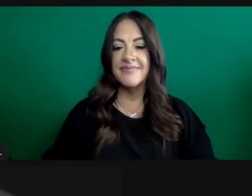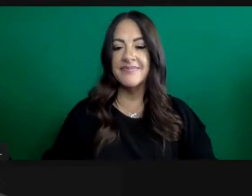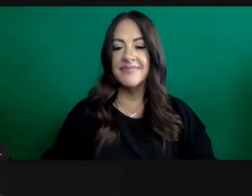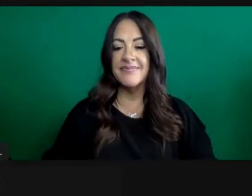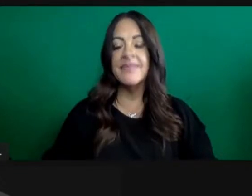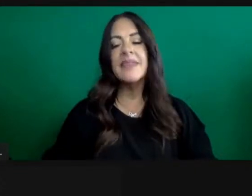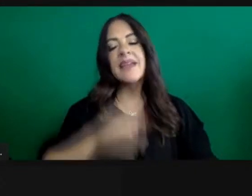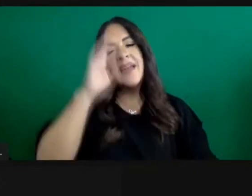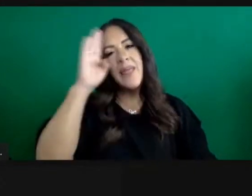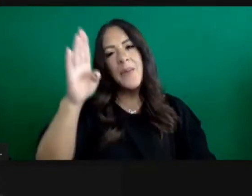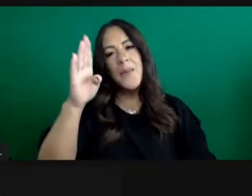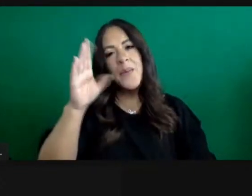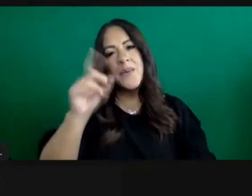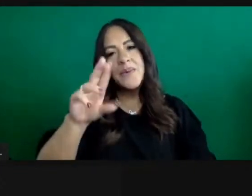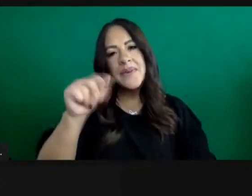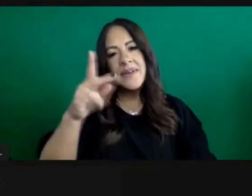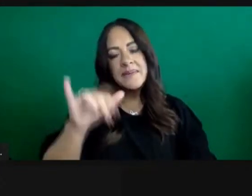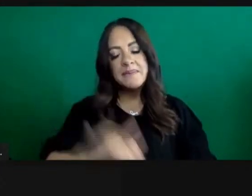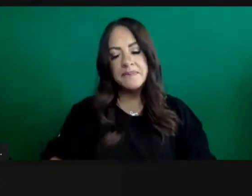Sorry, I had to get off mute there.